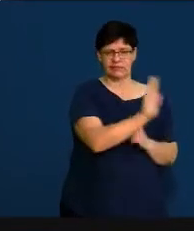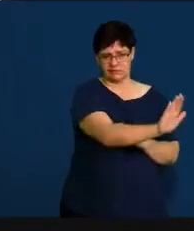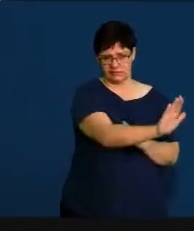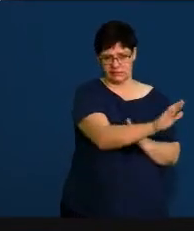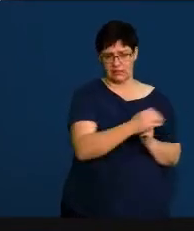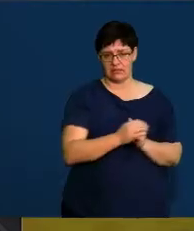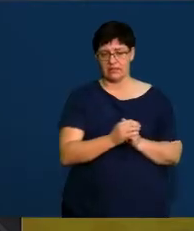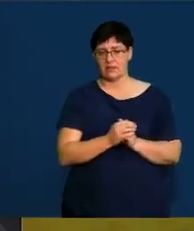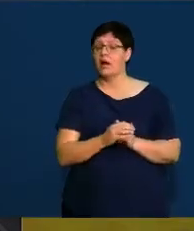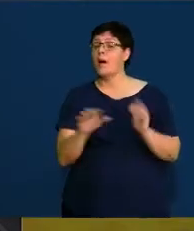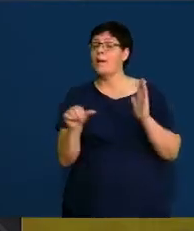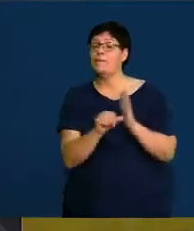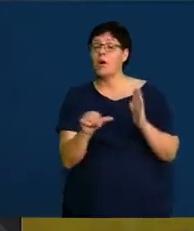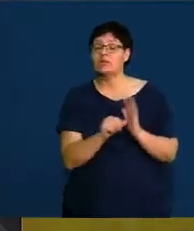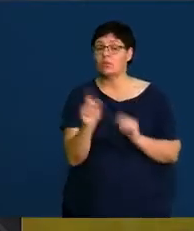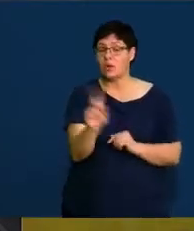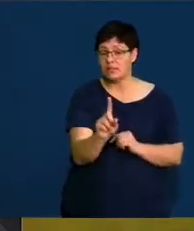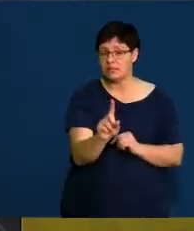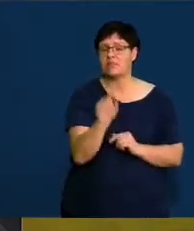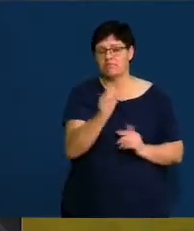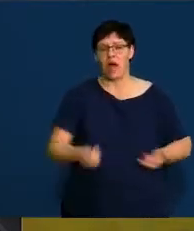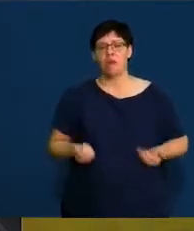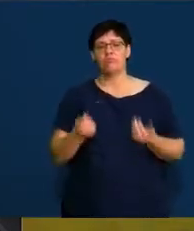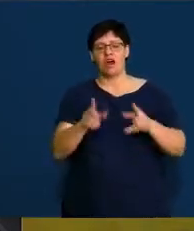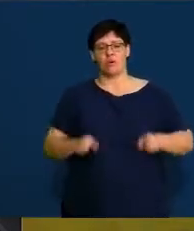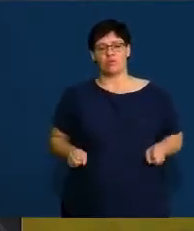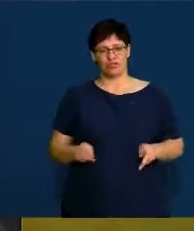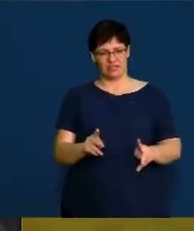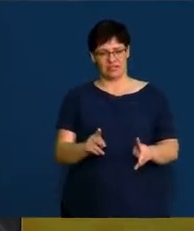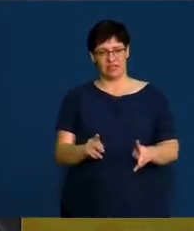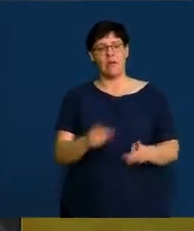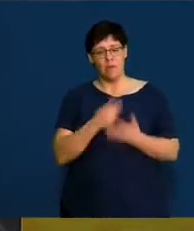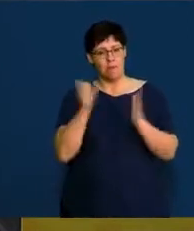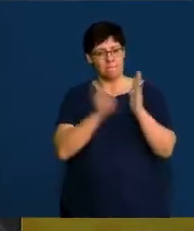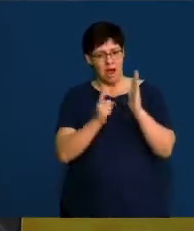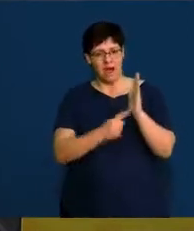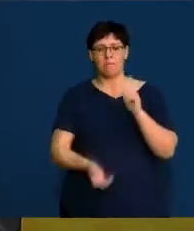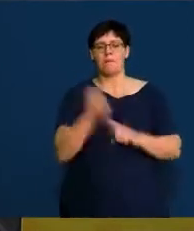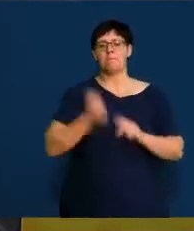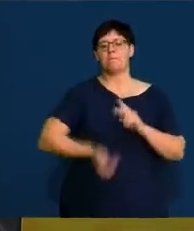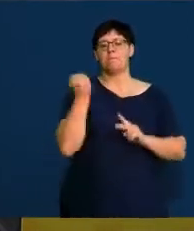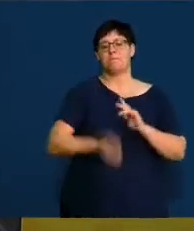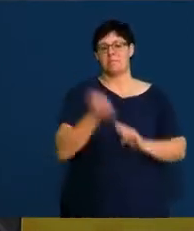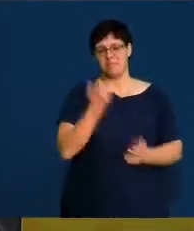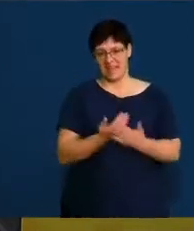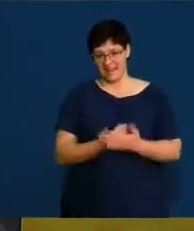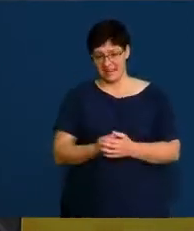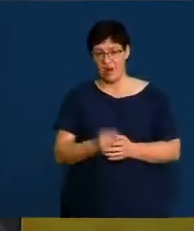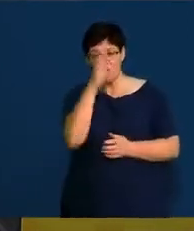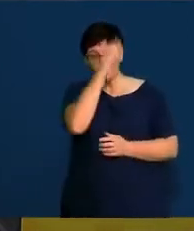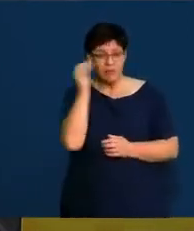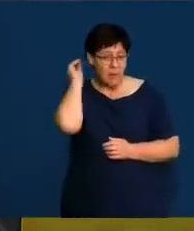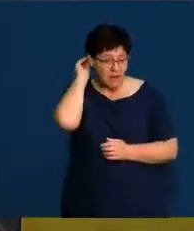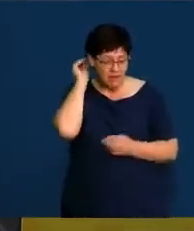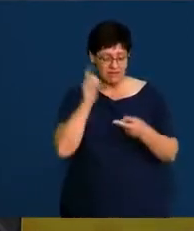is also important here is this provides you with an opportunity to score marks. So remembering as well as